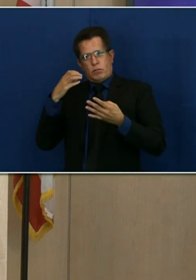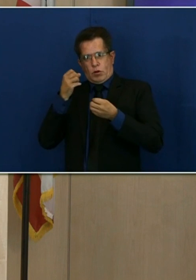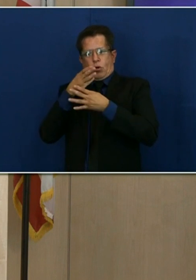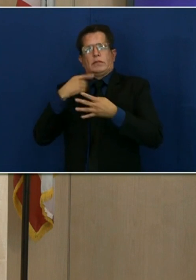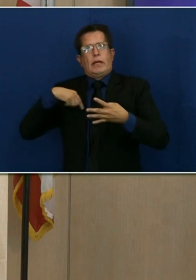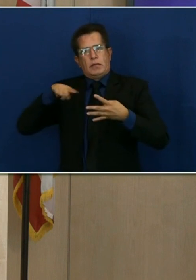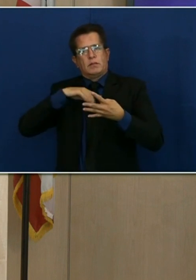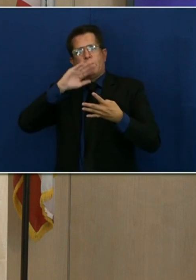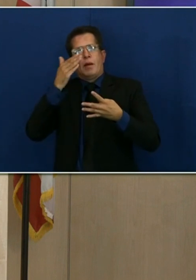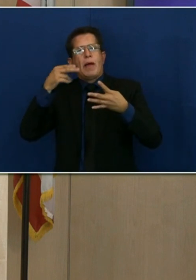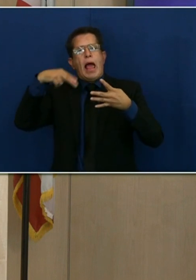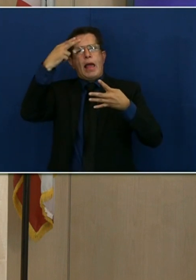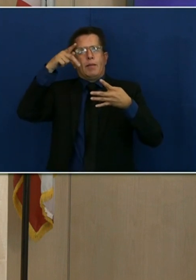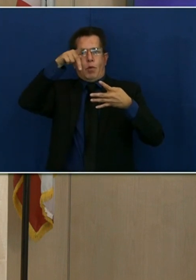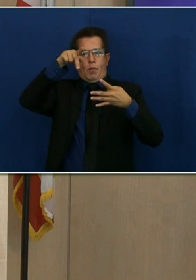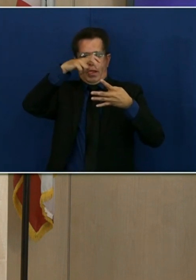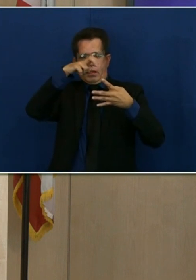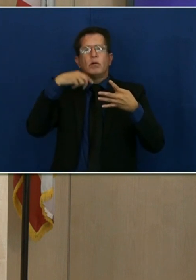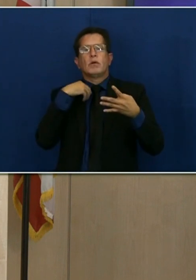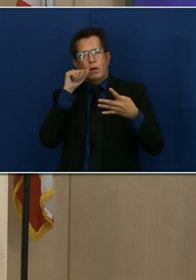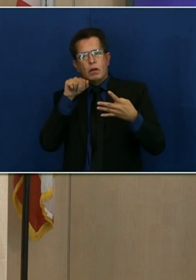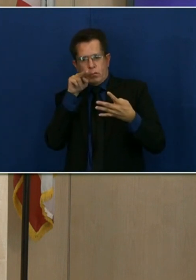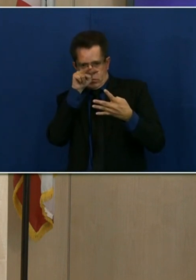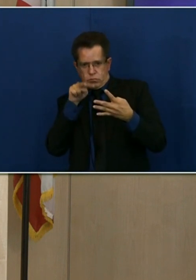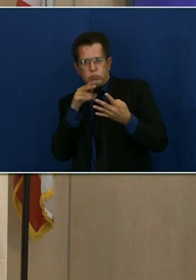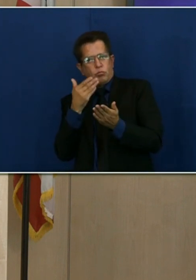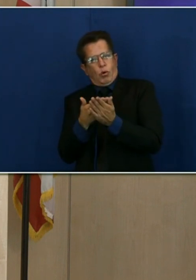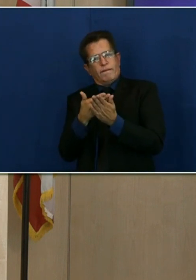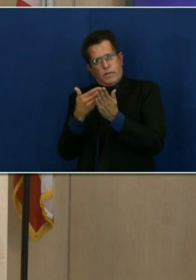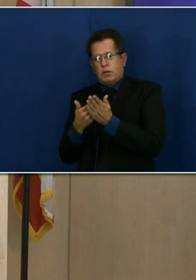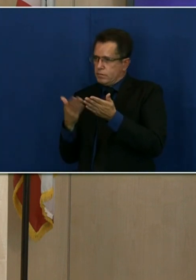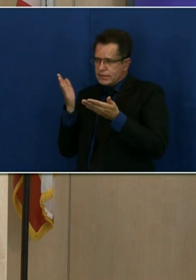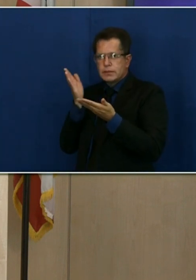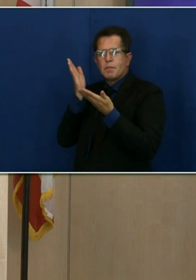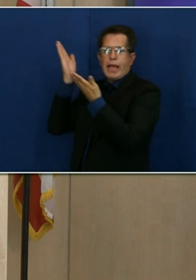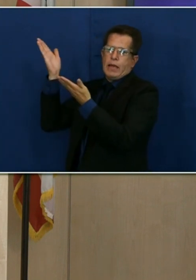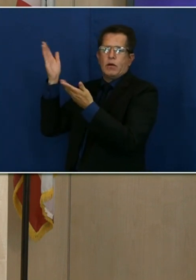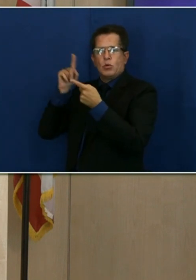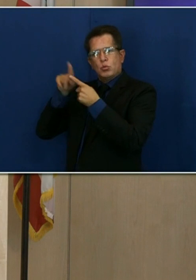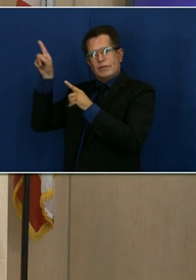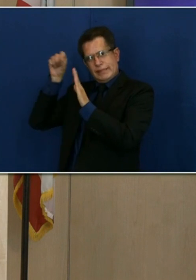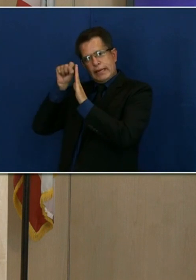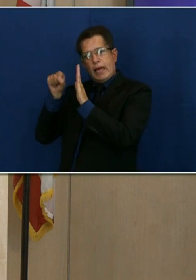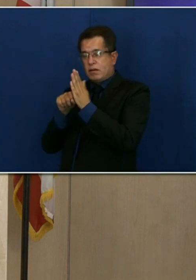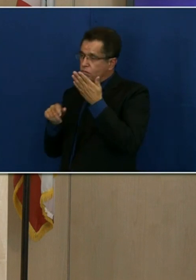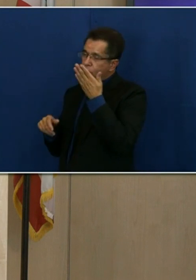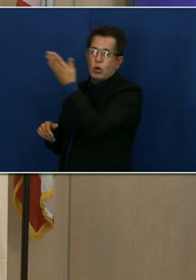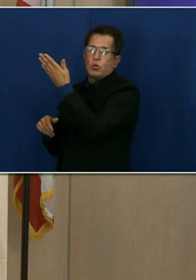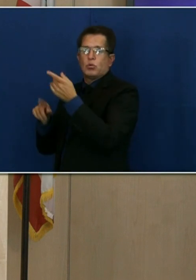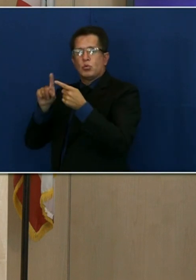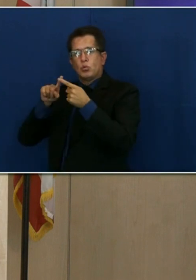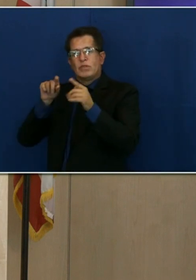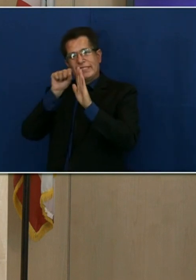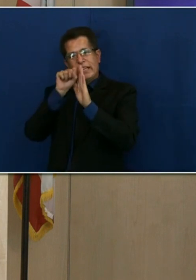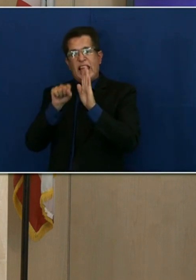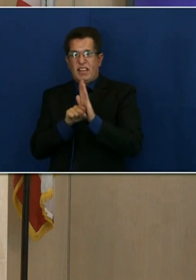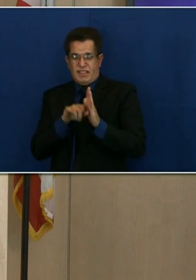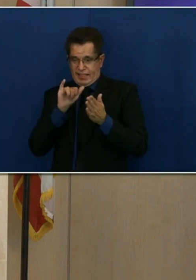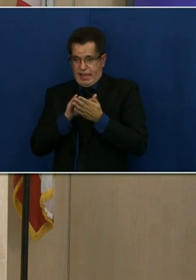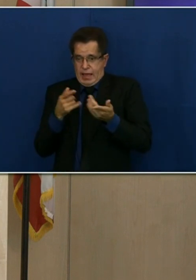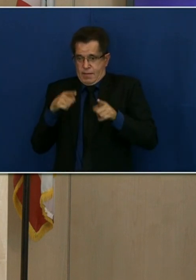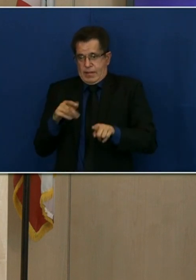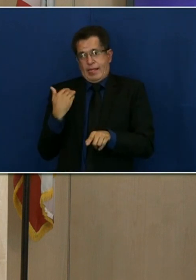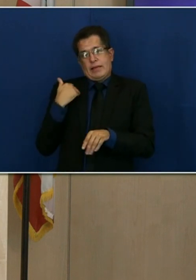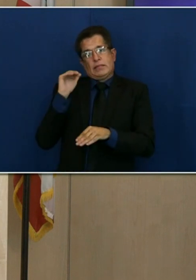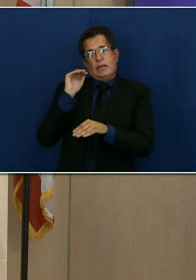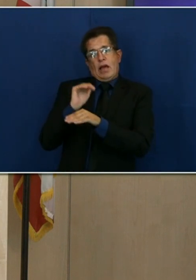being assigned to purple, we can look at those issues and submit an adjudication packet to the state. So that just happened last